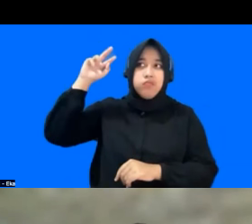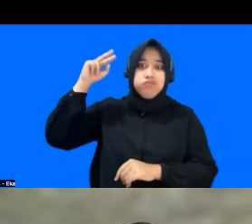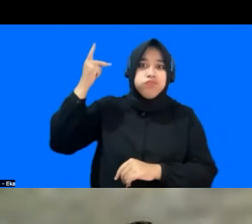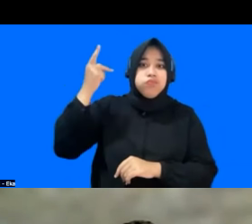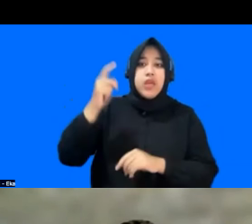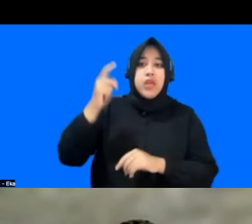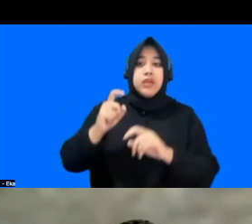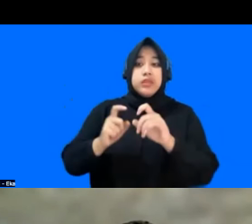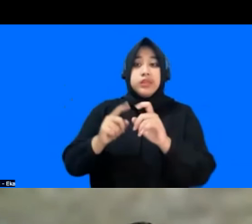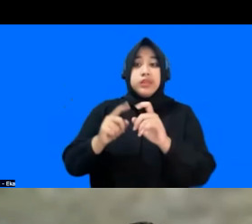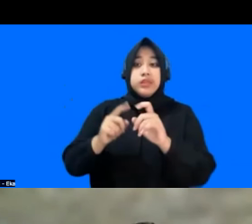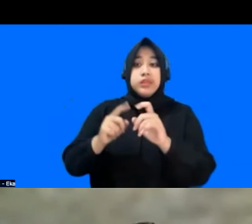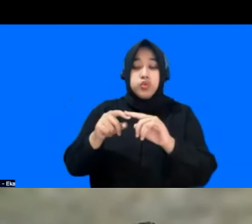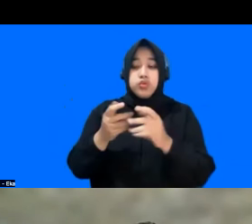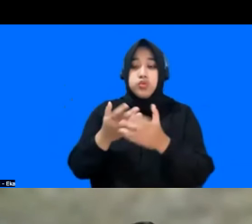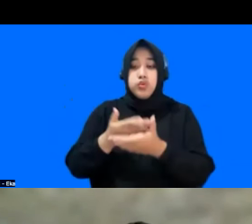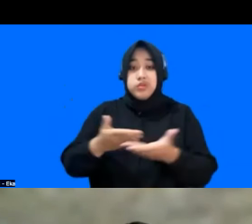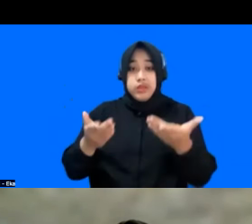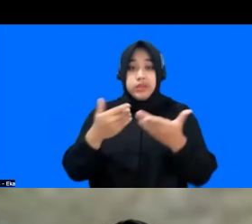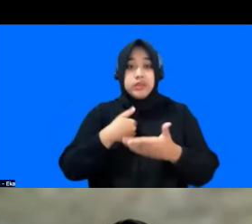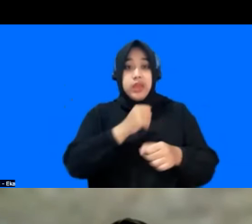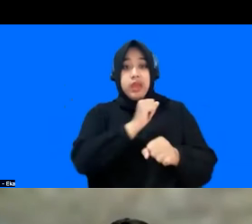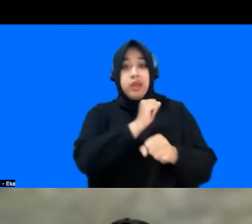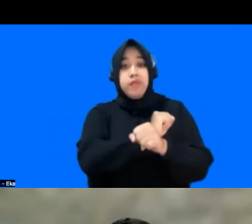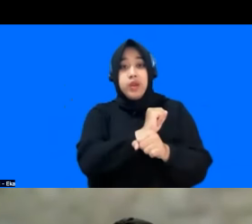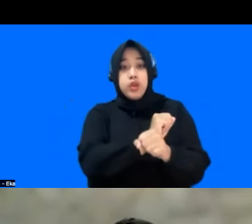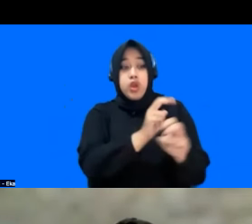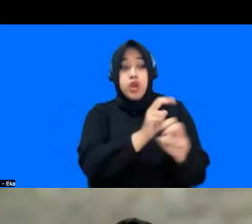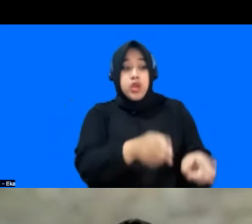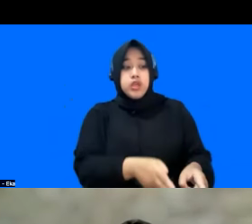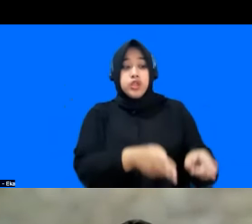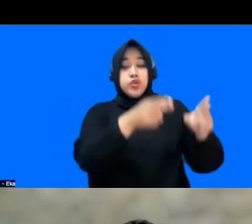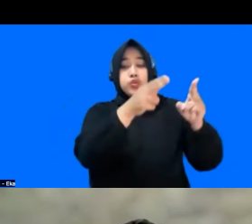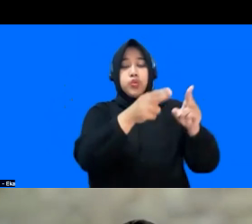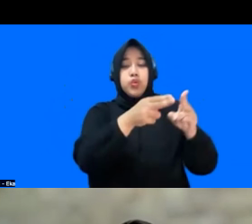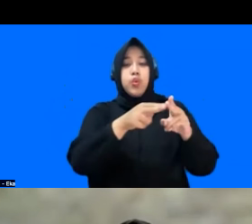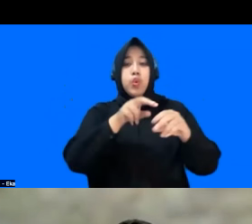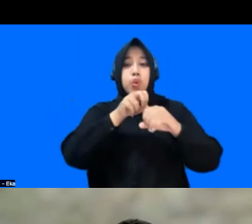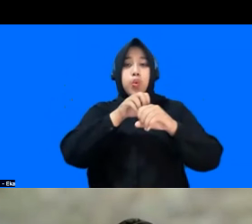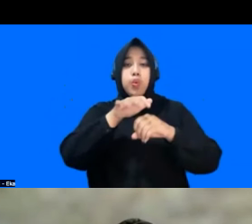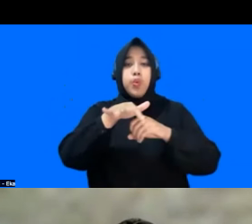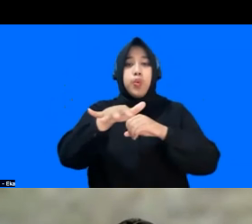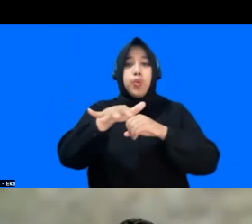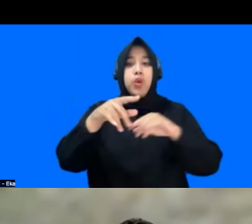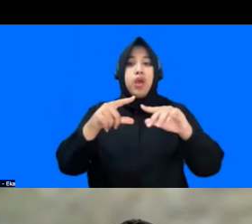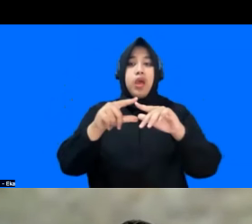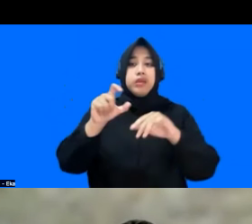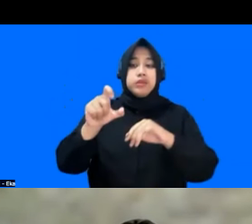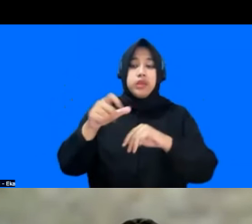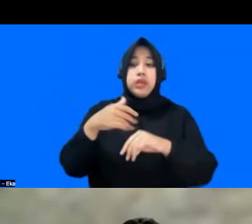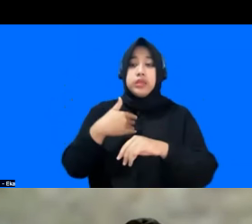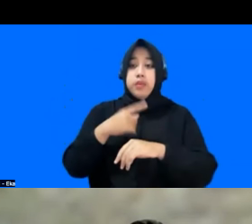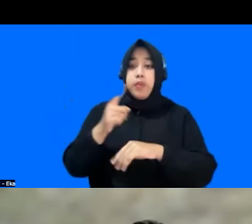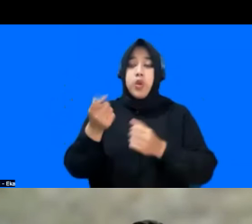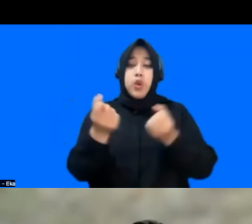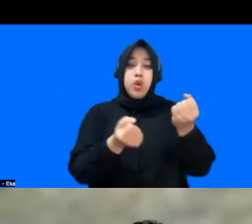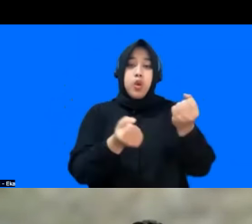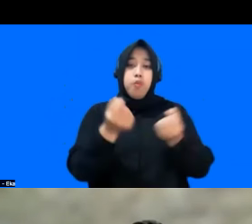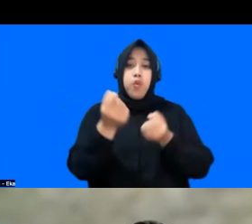an air-conditioned office, I use air-conditioned transportation and I have air-conditioned at home.